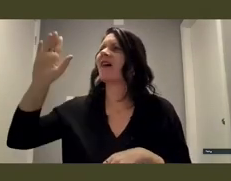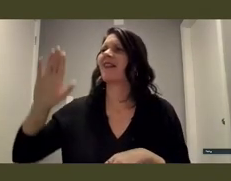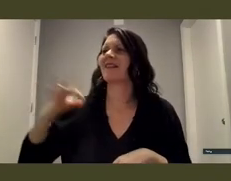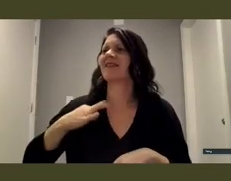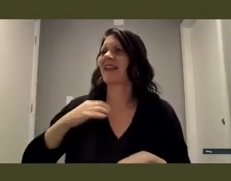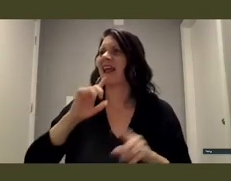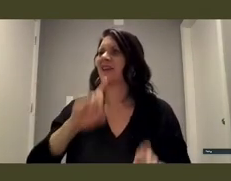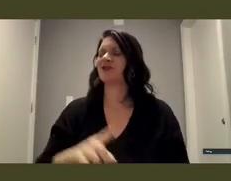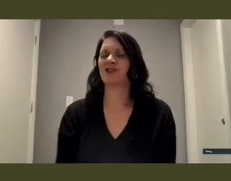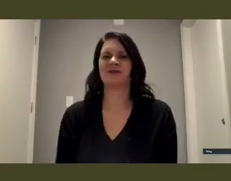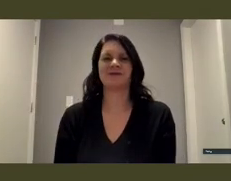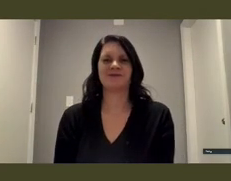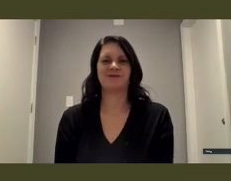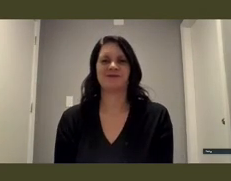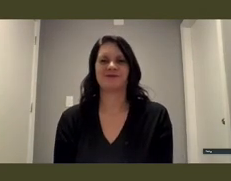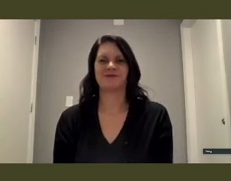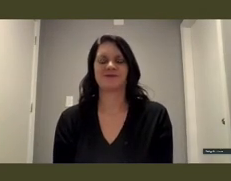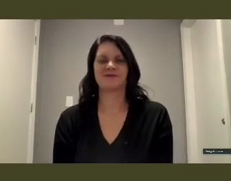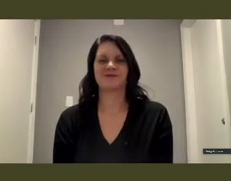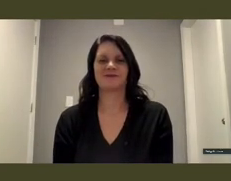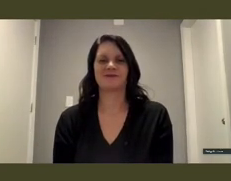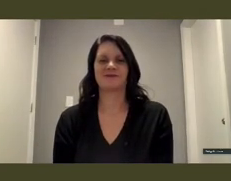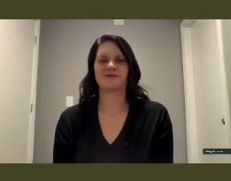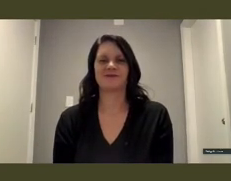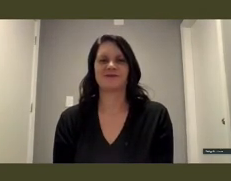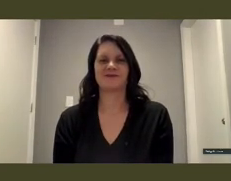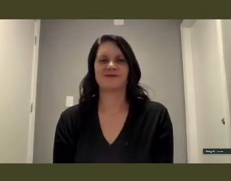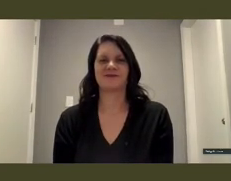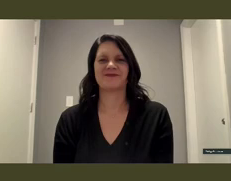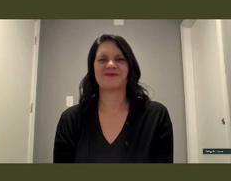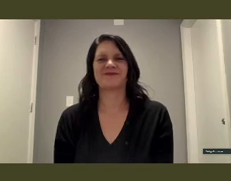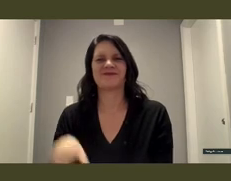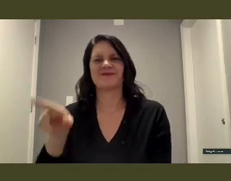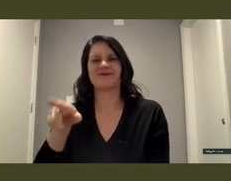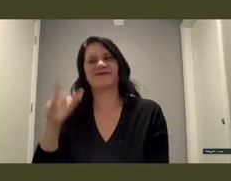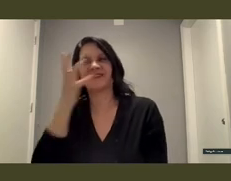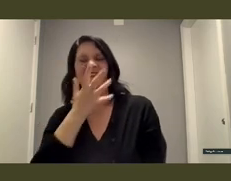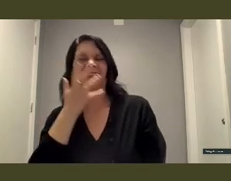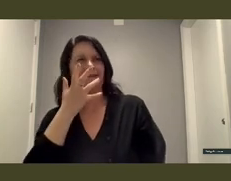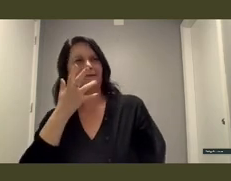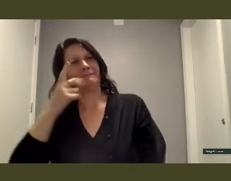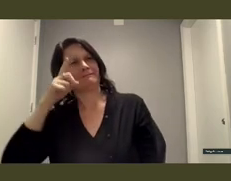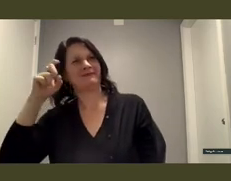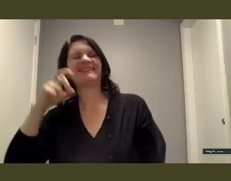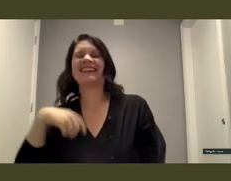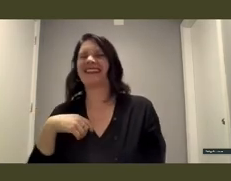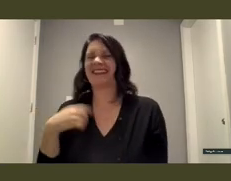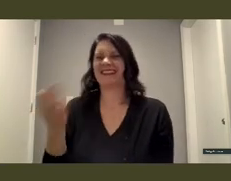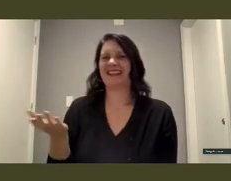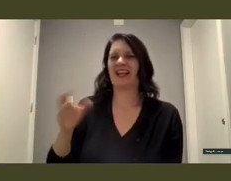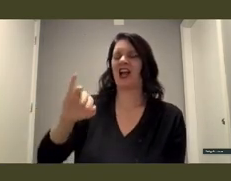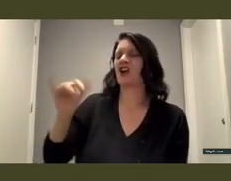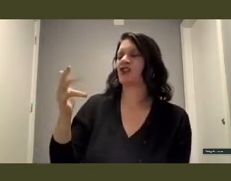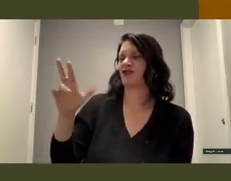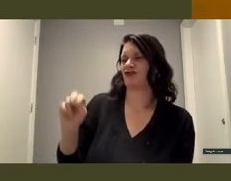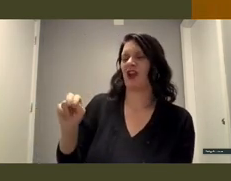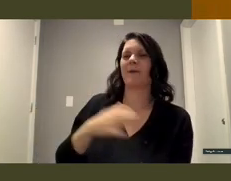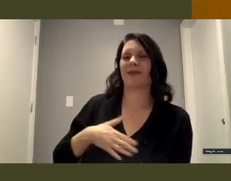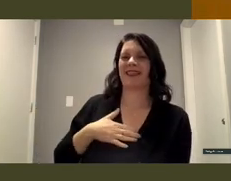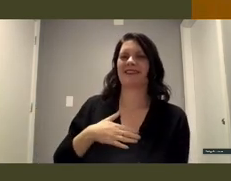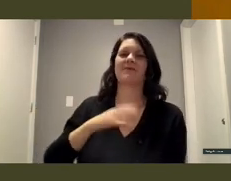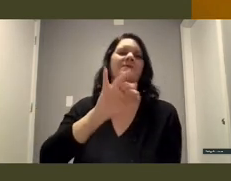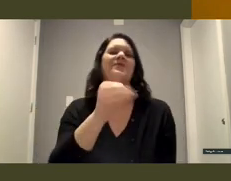Everyone's looking puzzled. Okay, John? And Joanna? I'm not sure